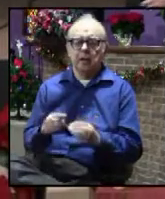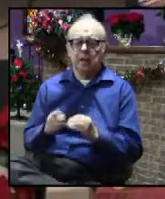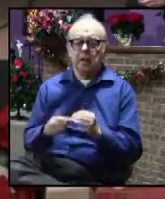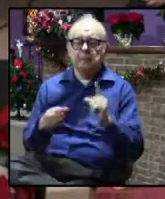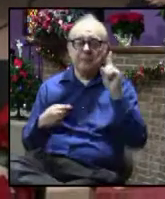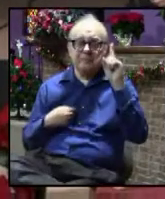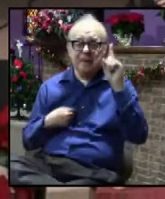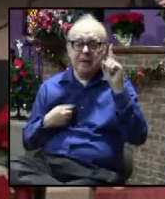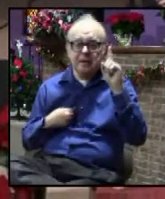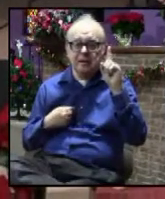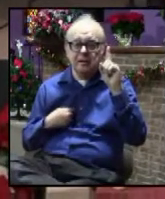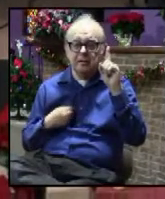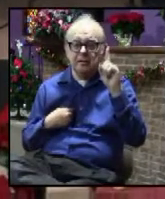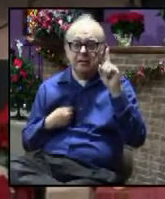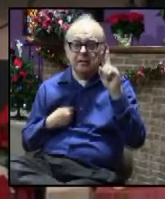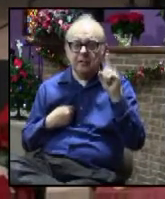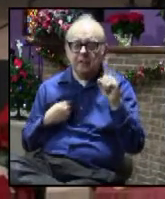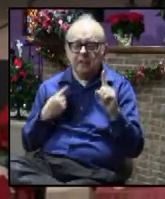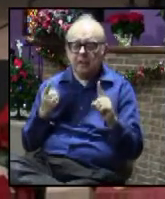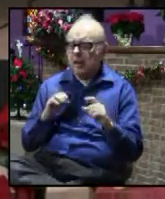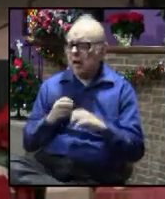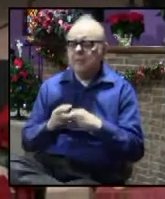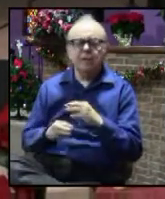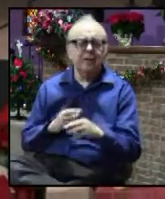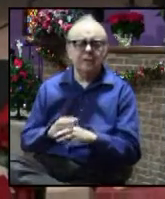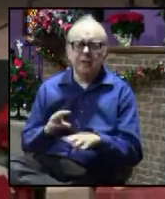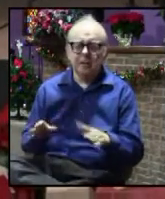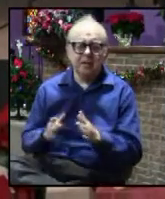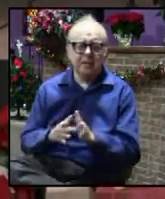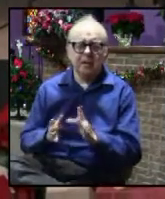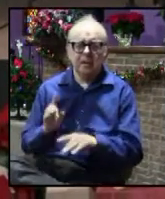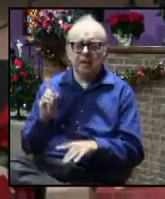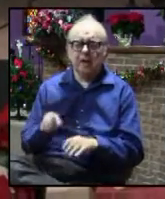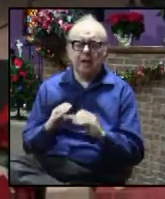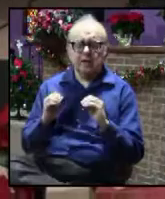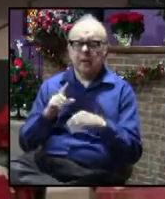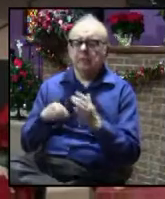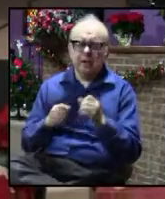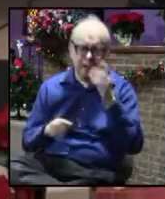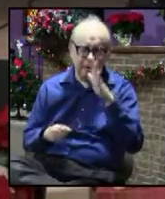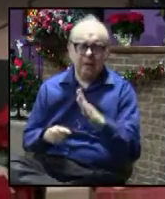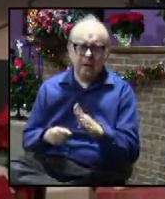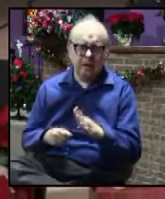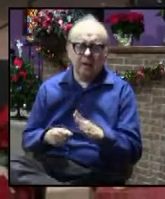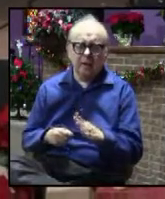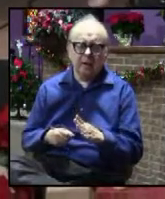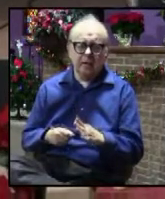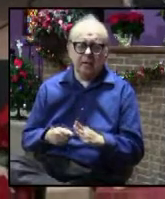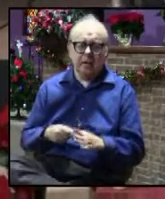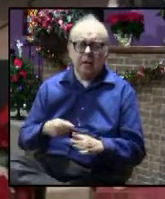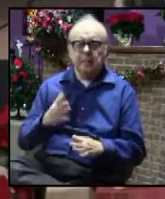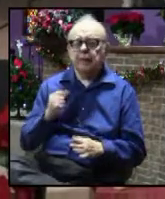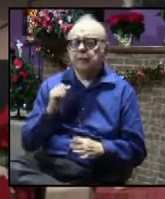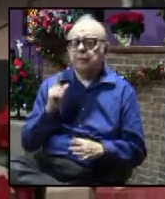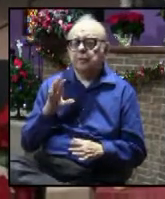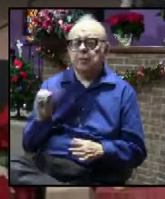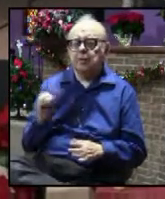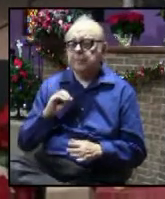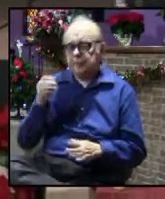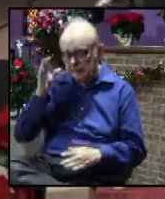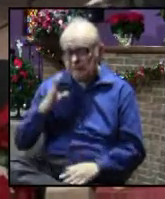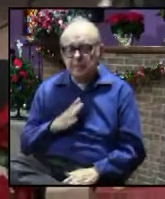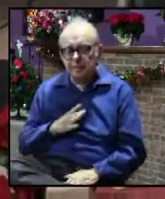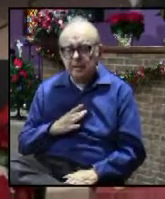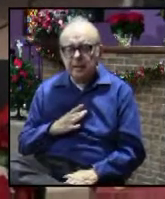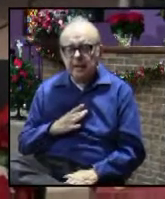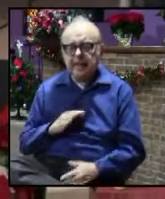about me. You think, how in the world does Jesus need to be taught about God? Because He's 100% man, Amen.